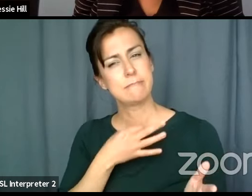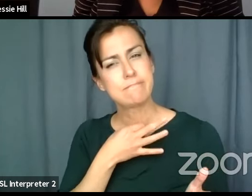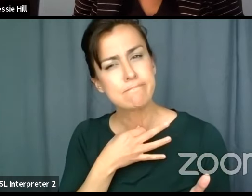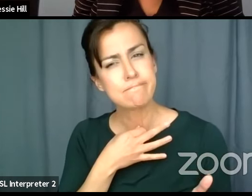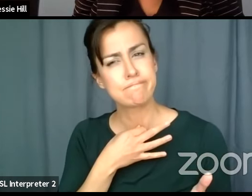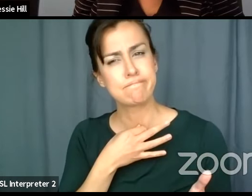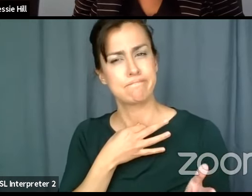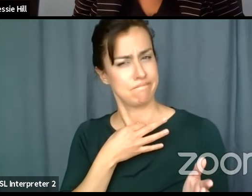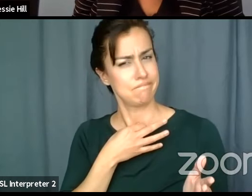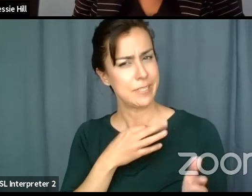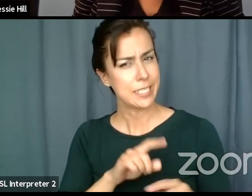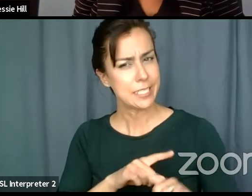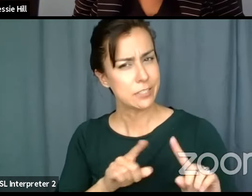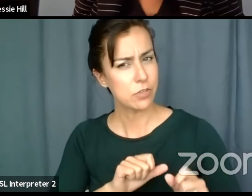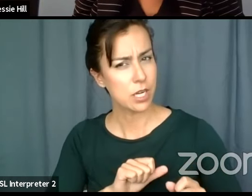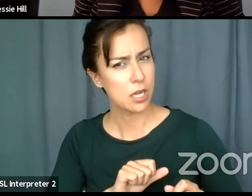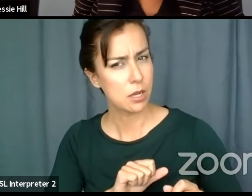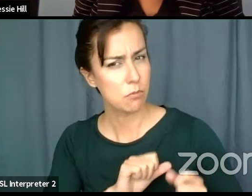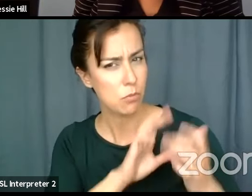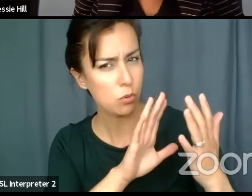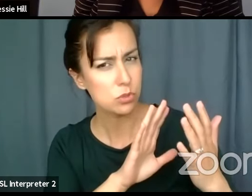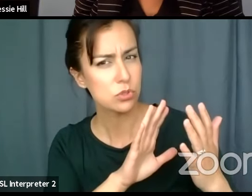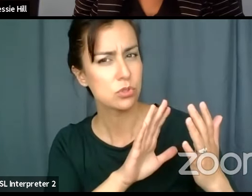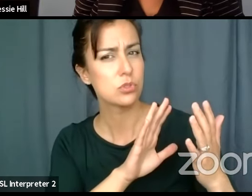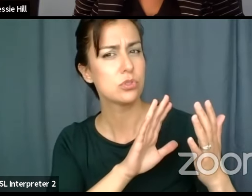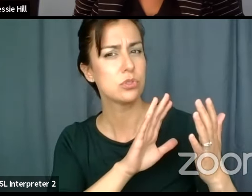some differential way in which